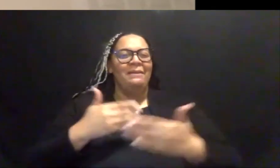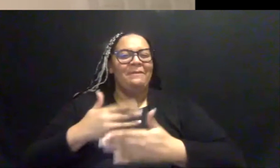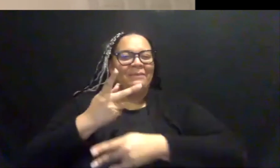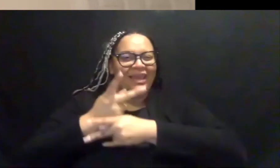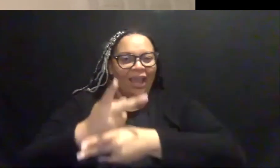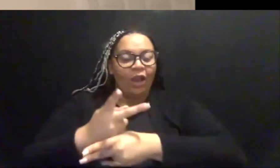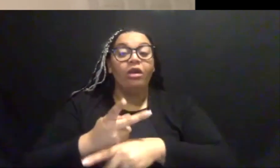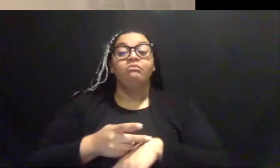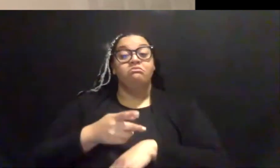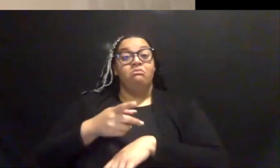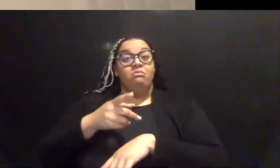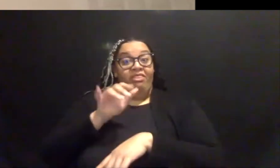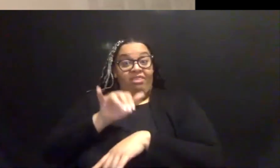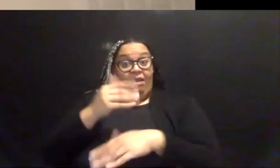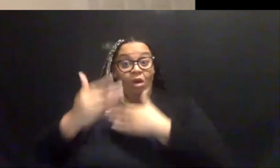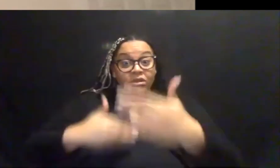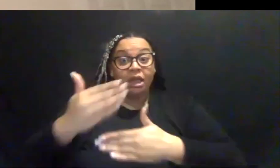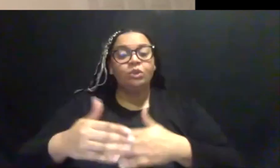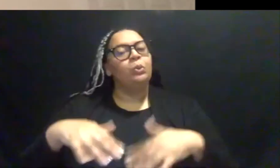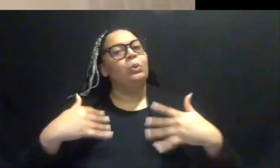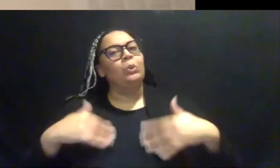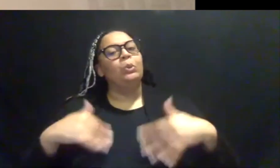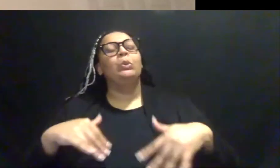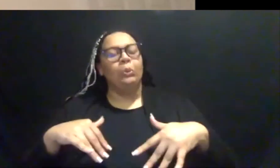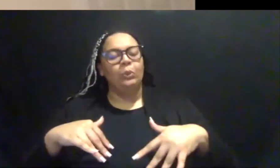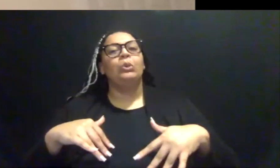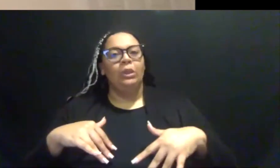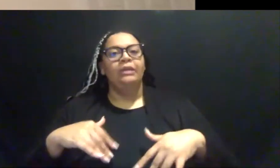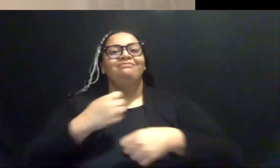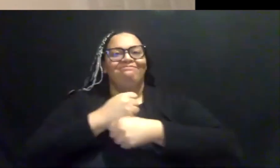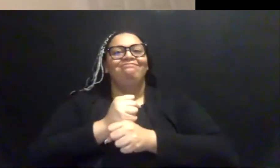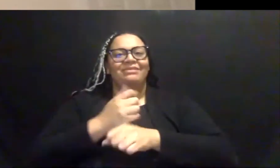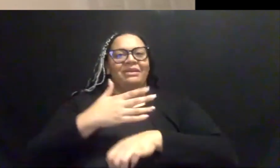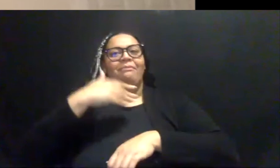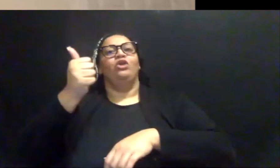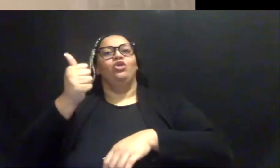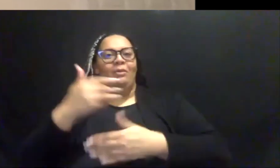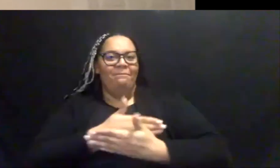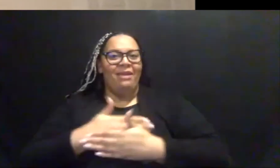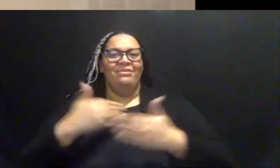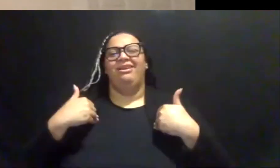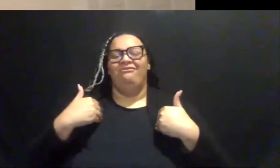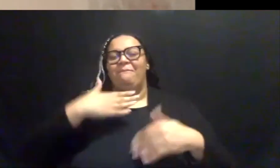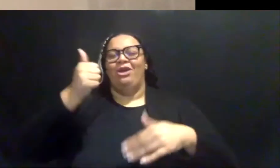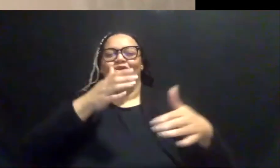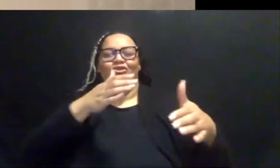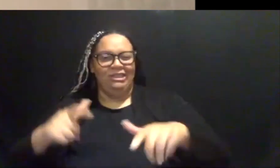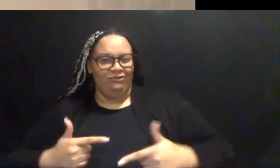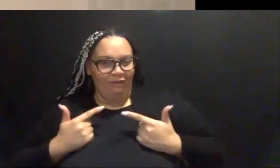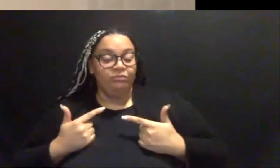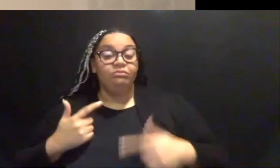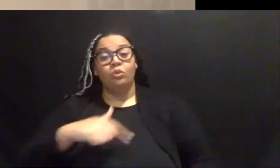infant survival. So not all moms do it, but the ones who do have babies that are more likely to survive. And so we've